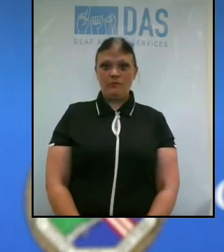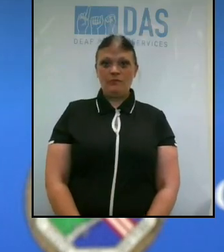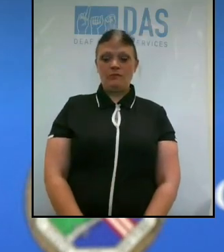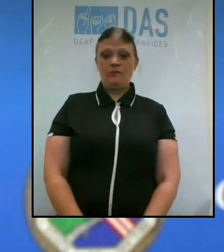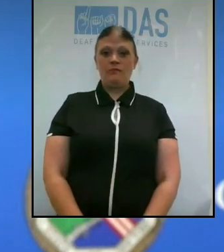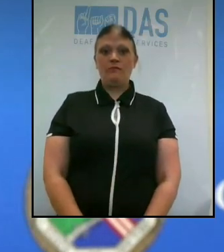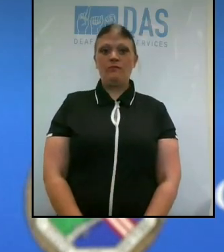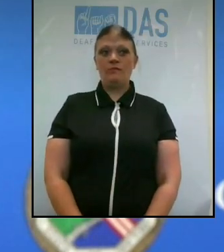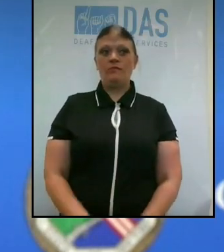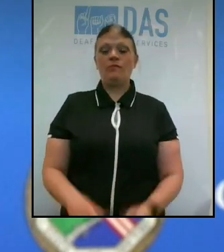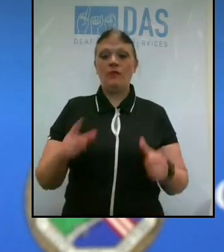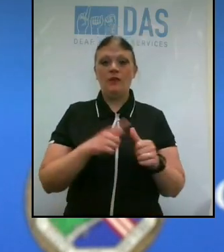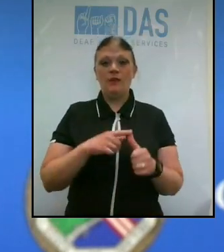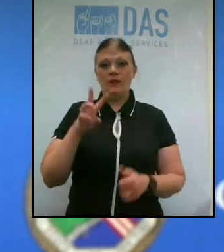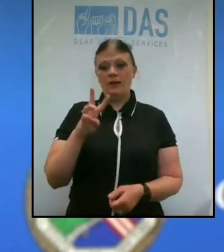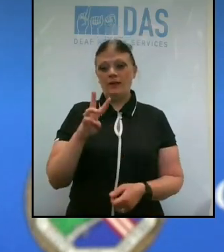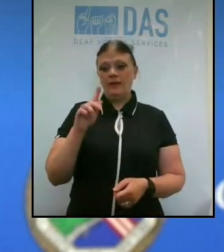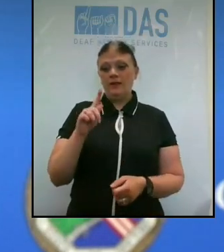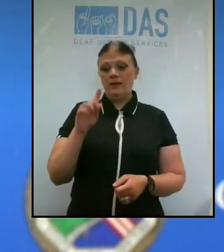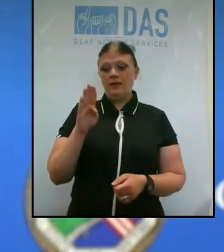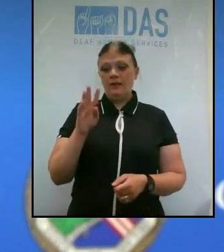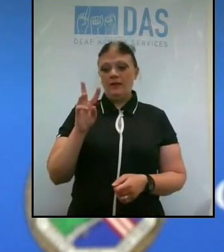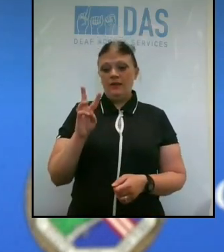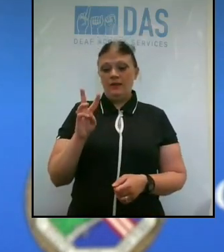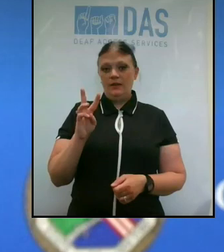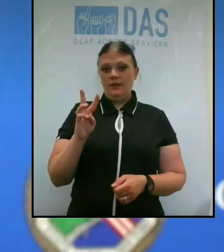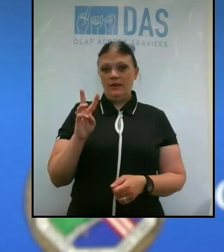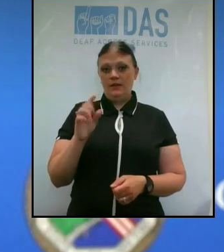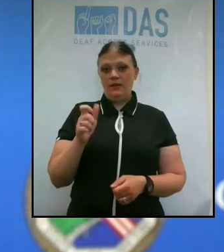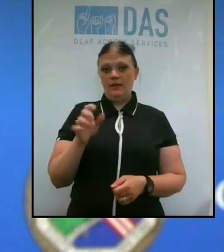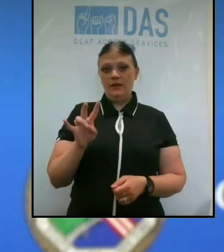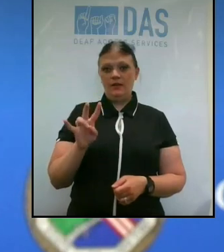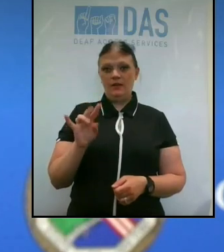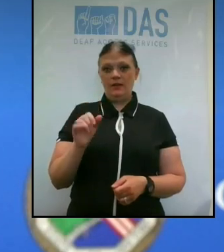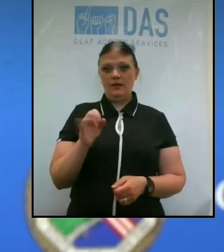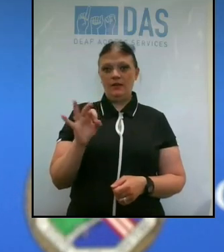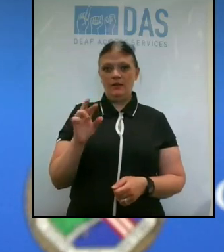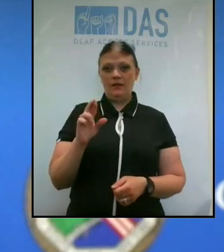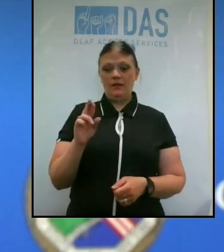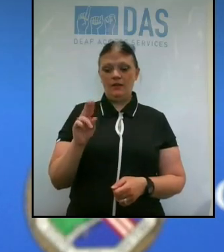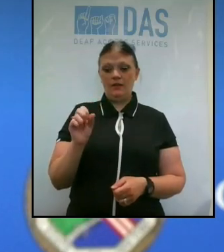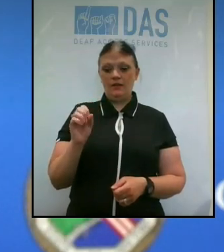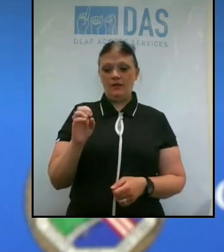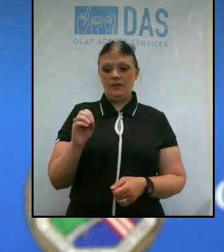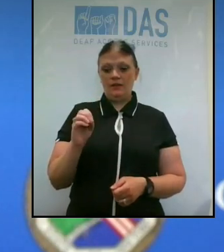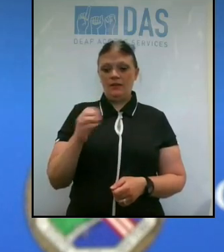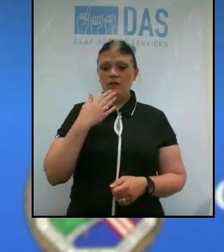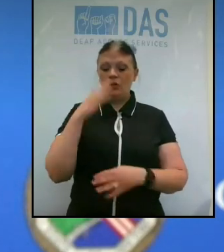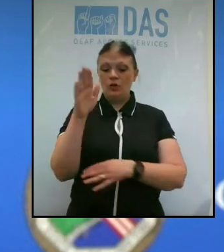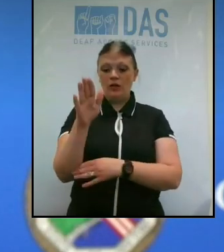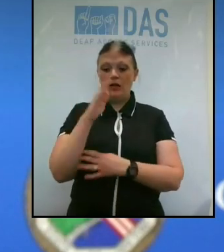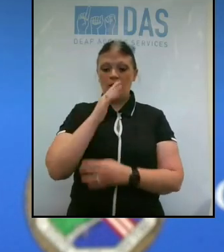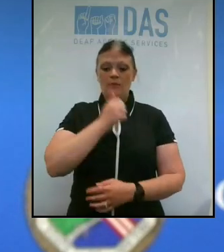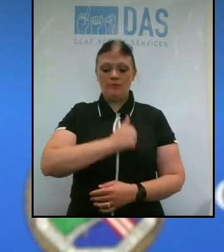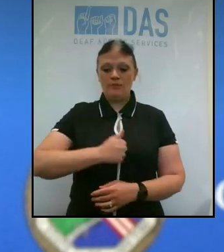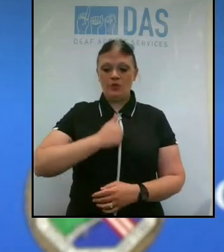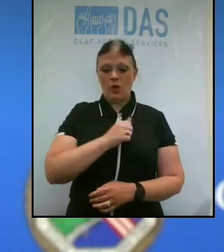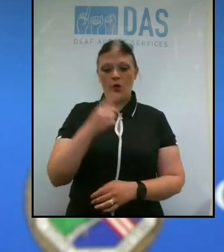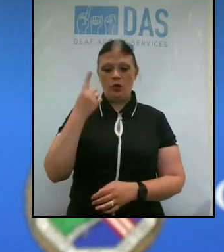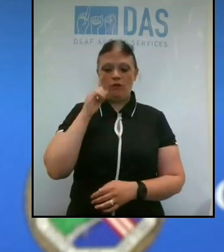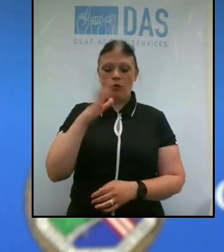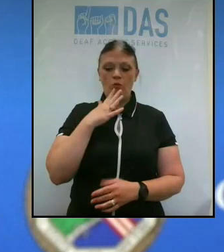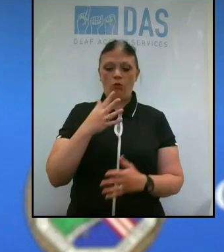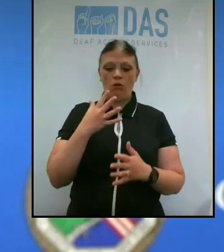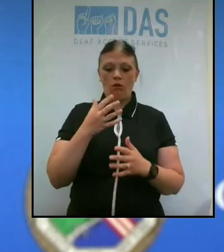from WKBW TV, Channel 7, Jeff Russo. Good afternoon, County Executive. I'm sorry for your